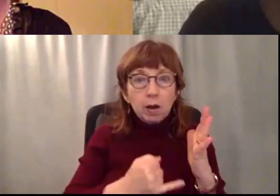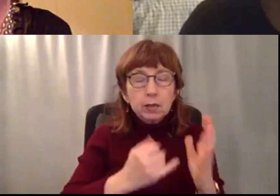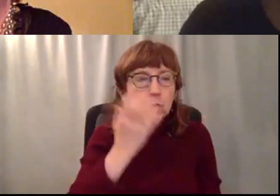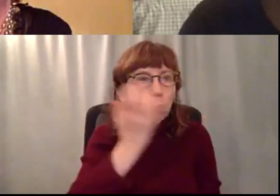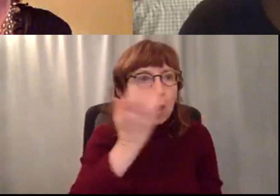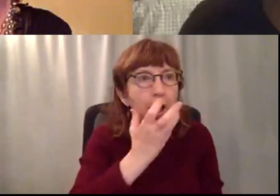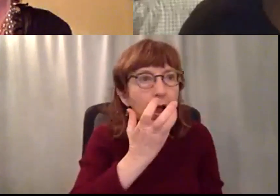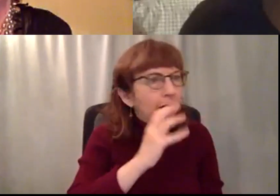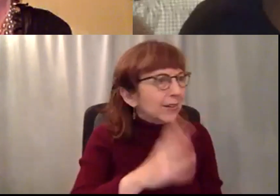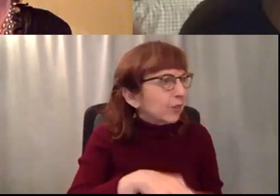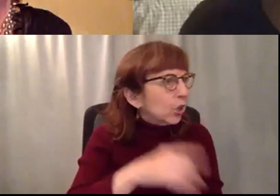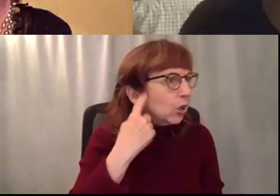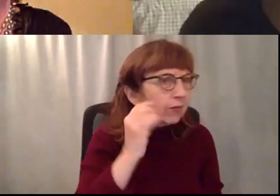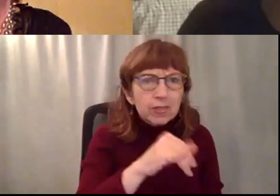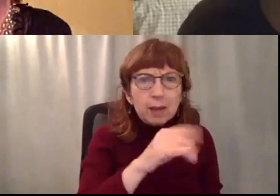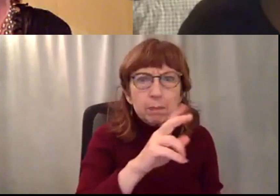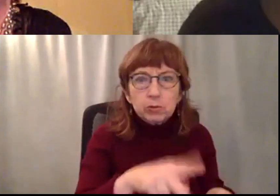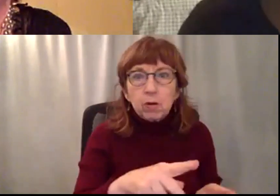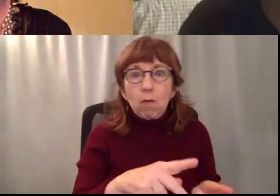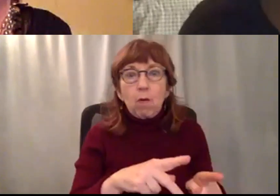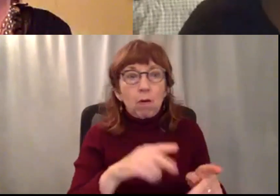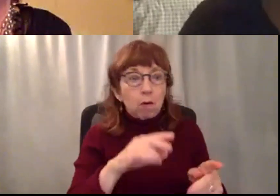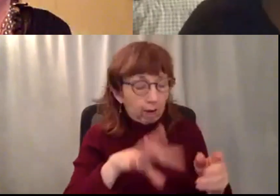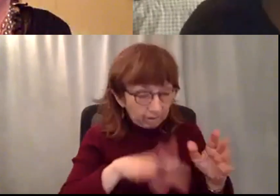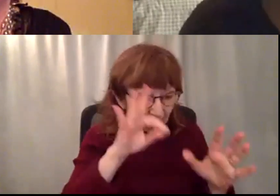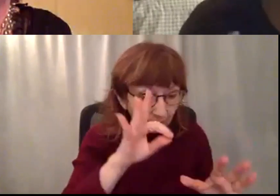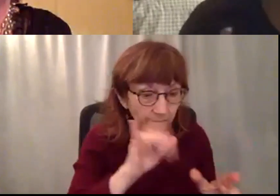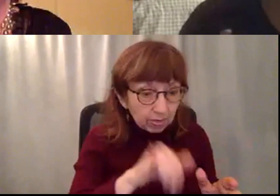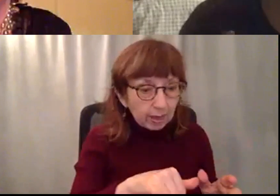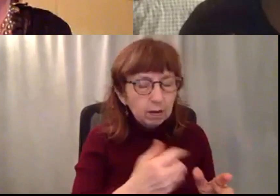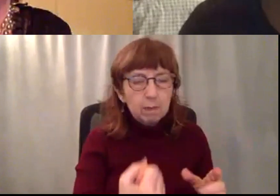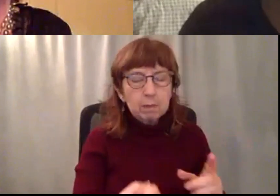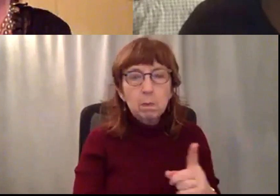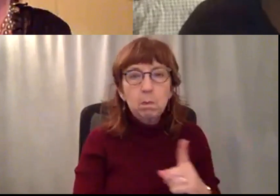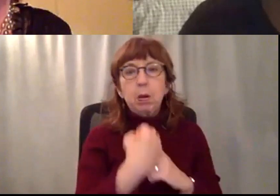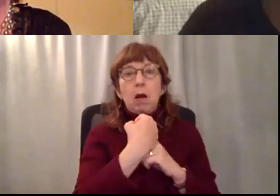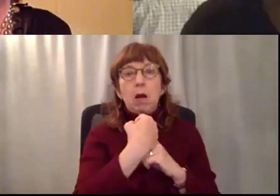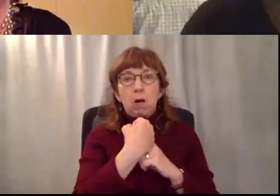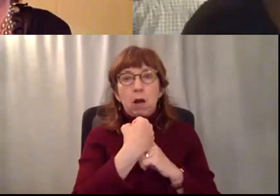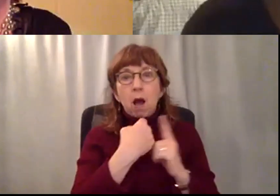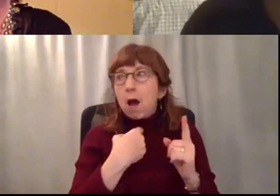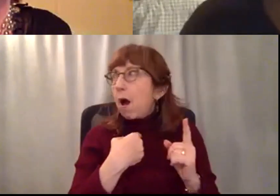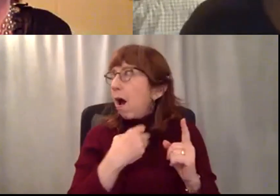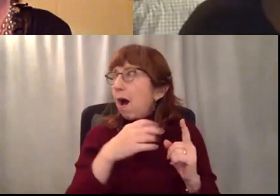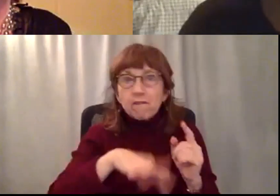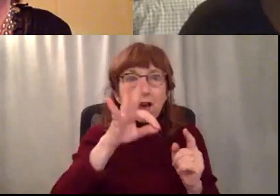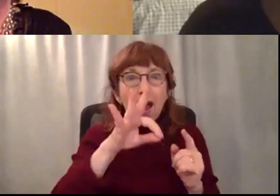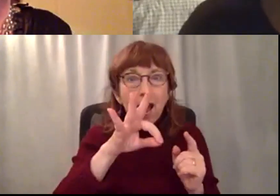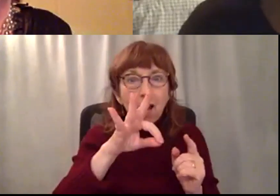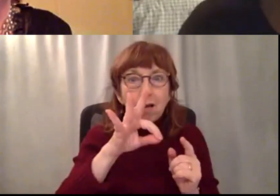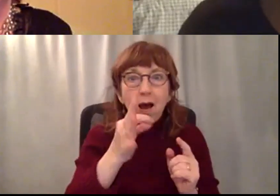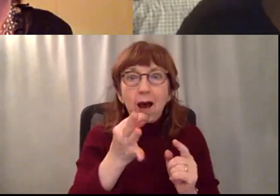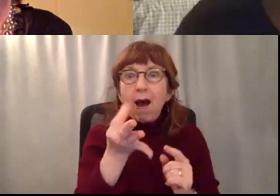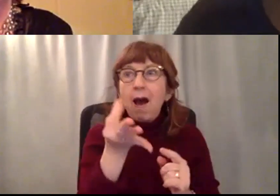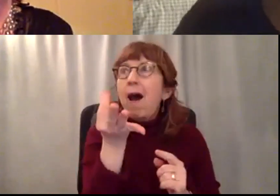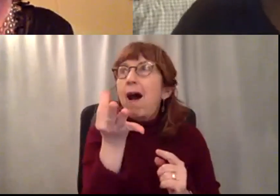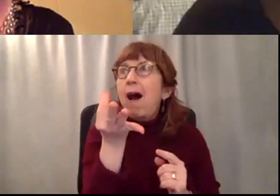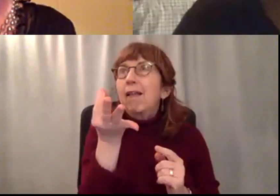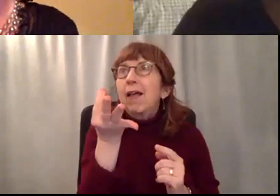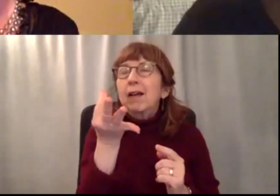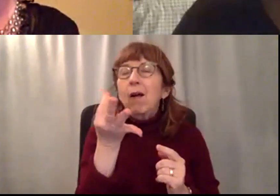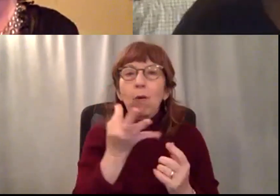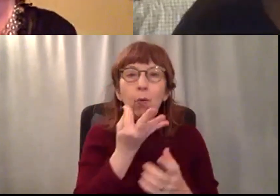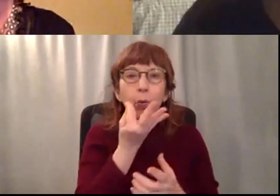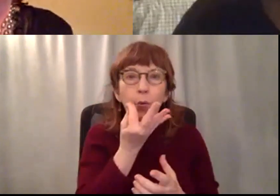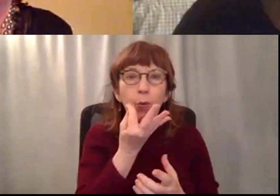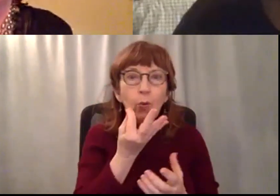work just made such an impact on me, and finding them felt like such an unearthing of a treasure.